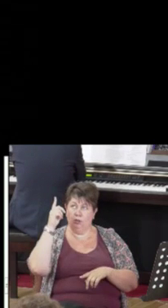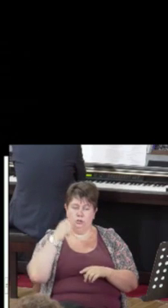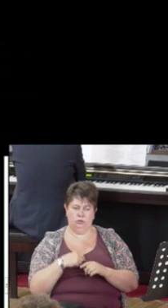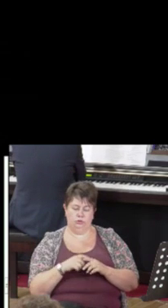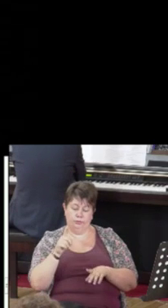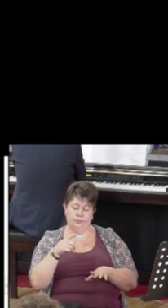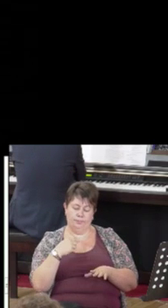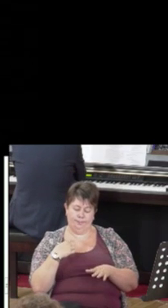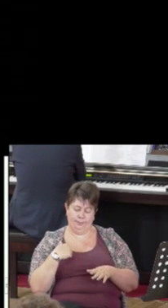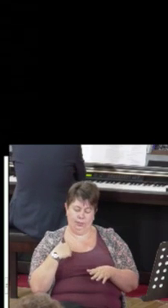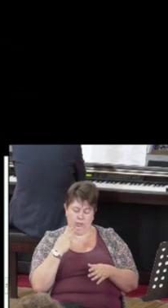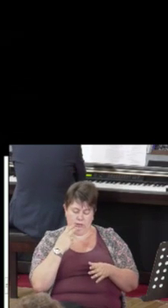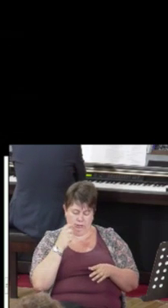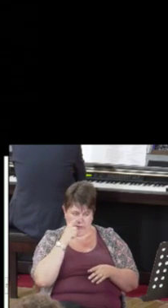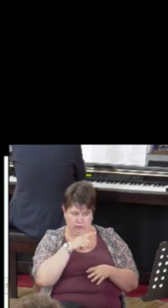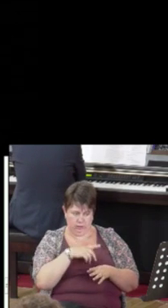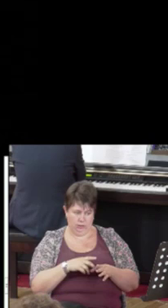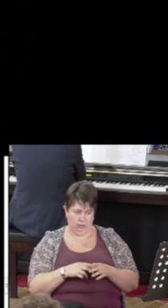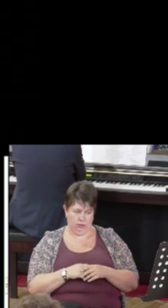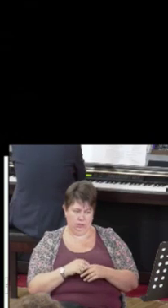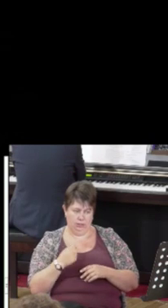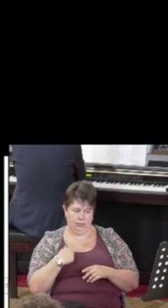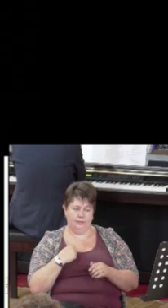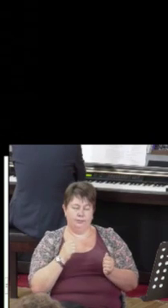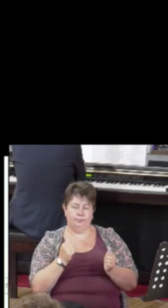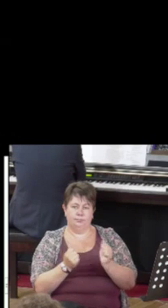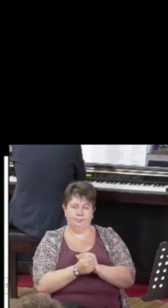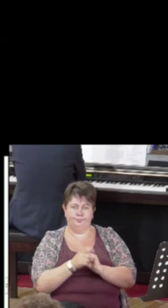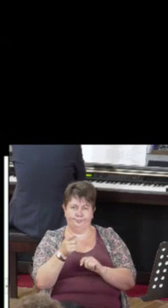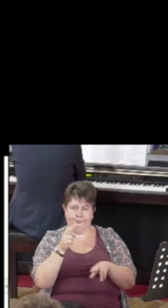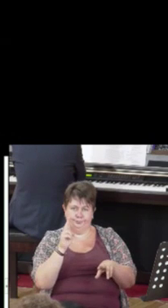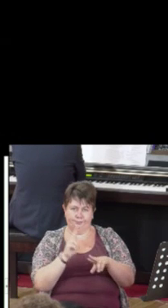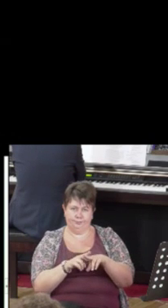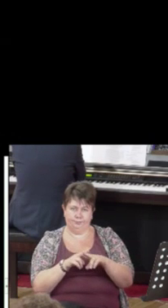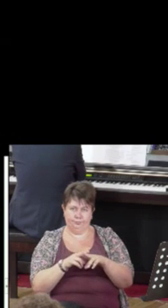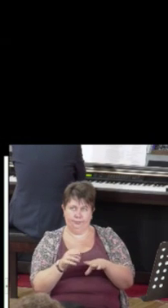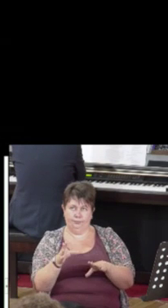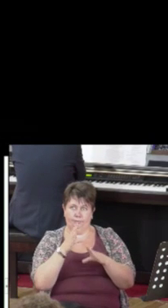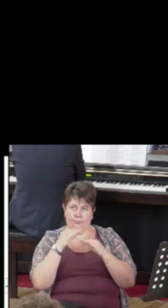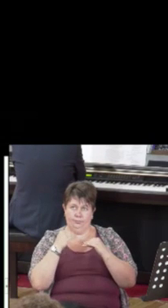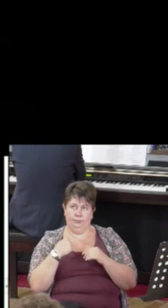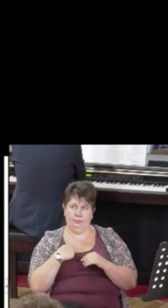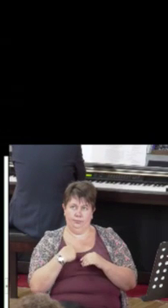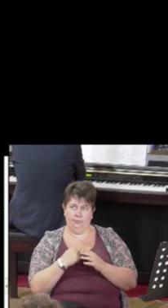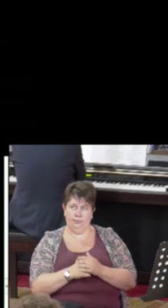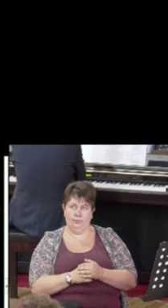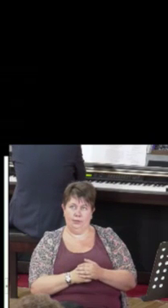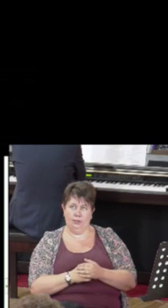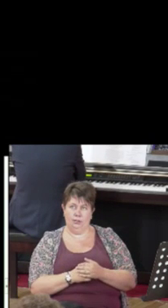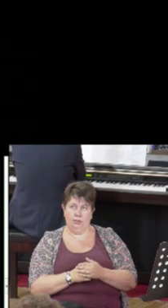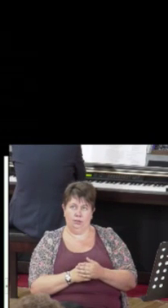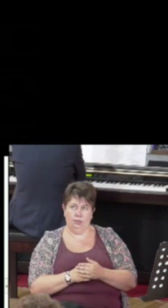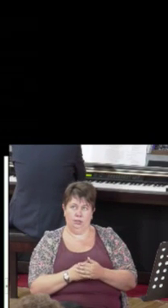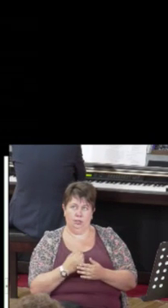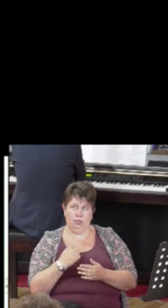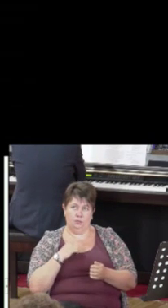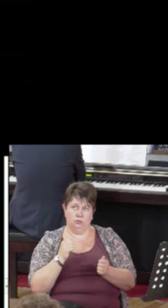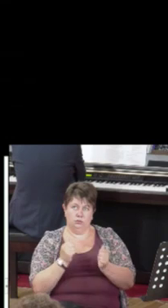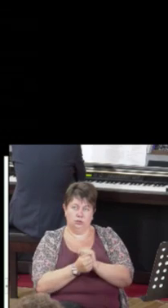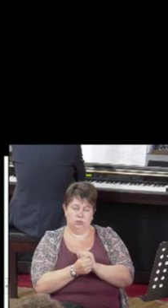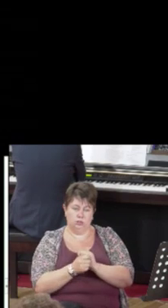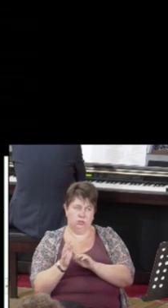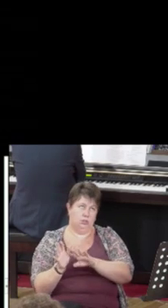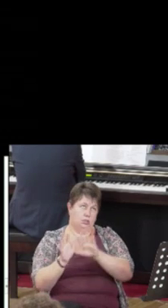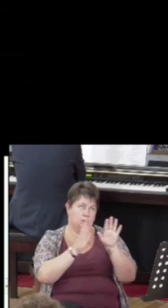my son. Today I have become your father. Ask of me, and I will make the nations your